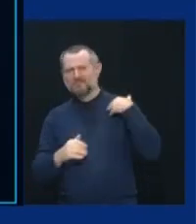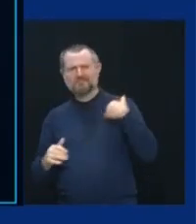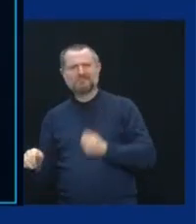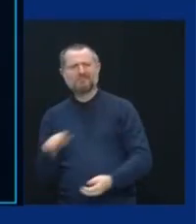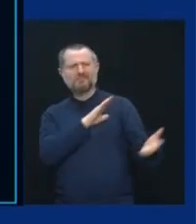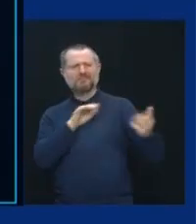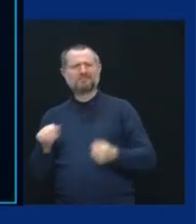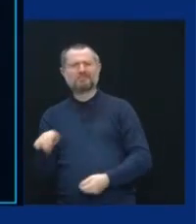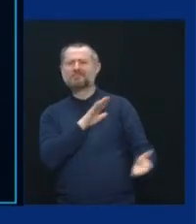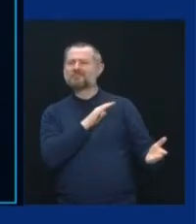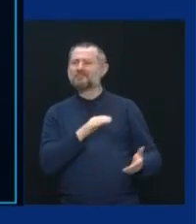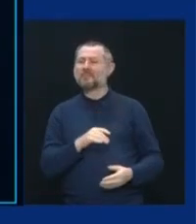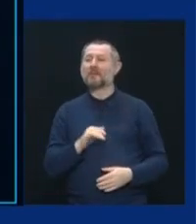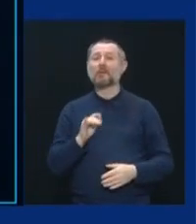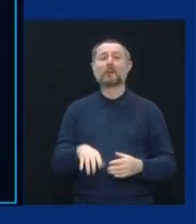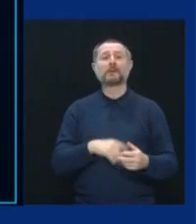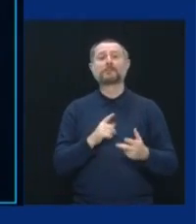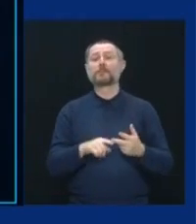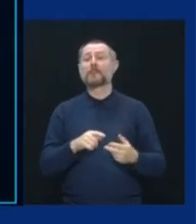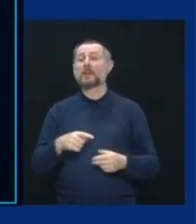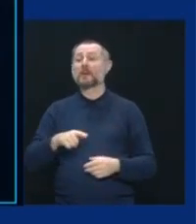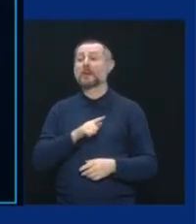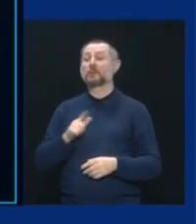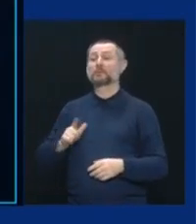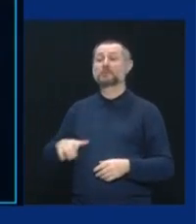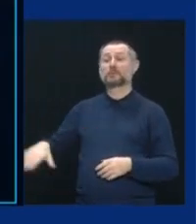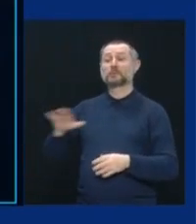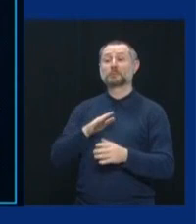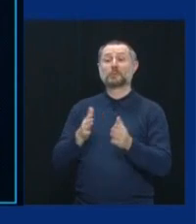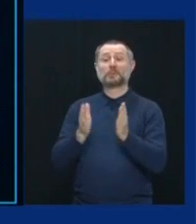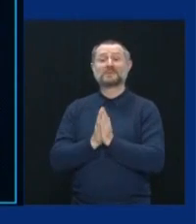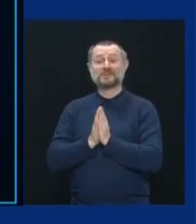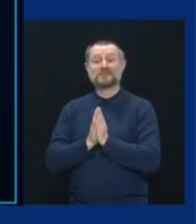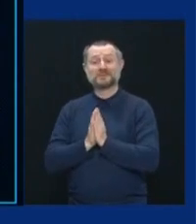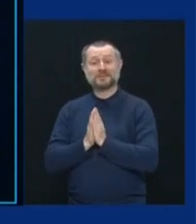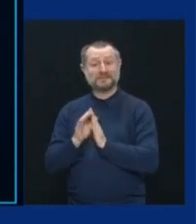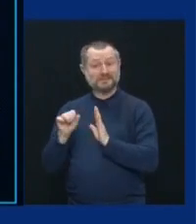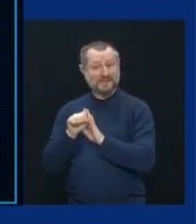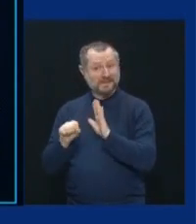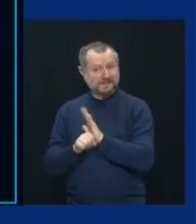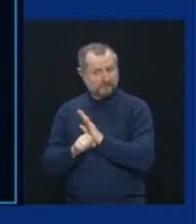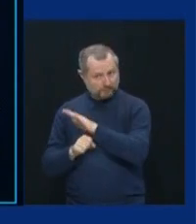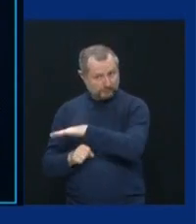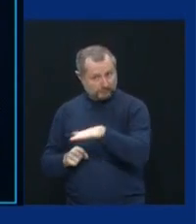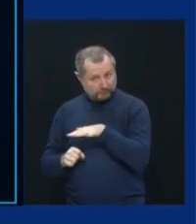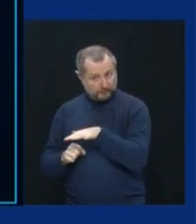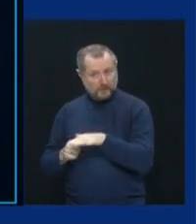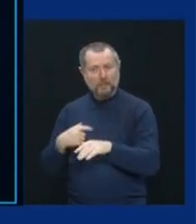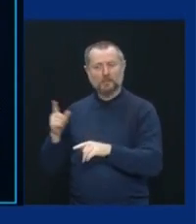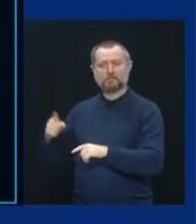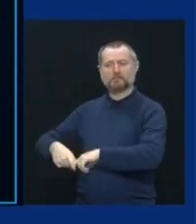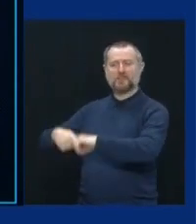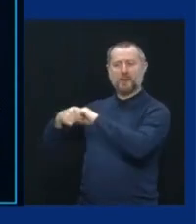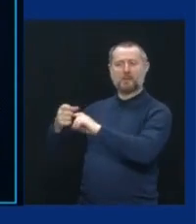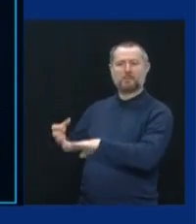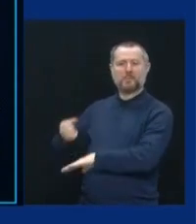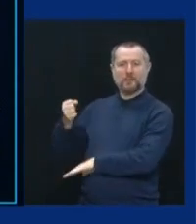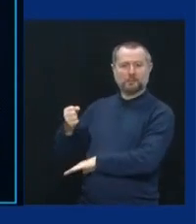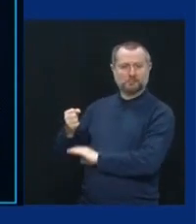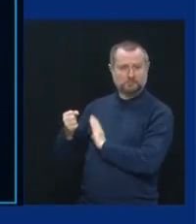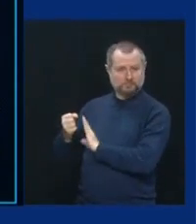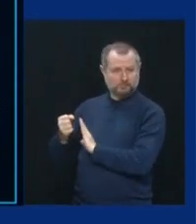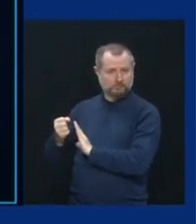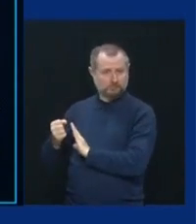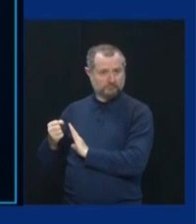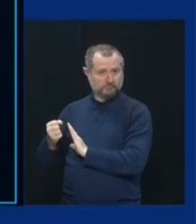Second, we paused the state legislature's request. We